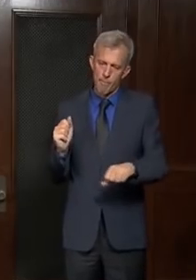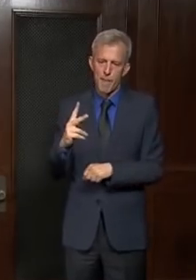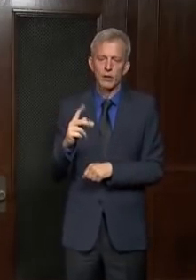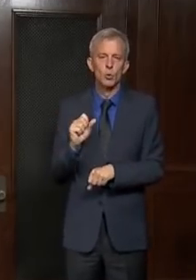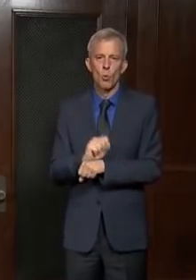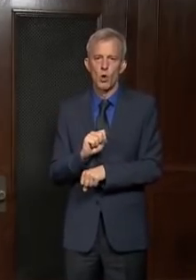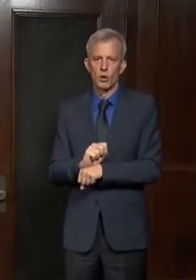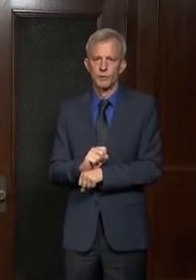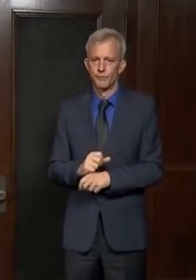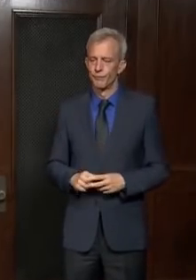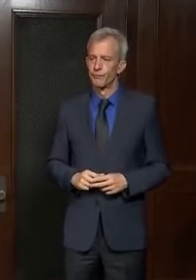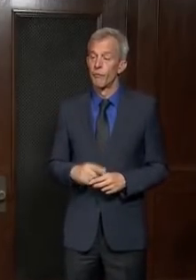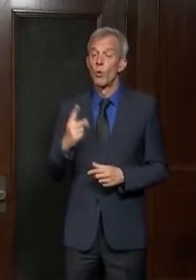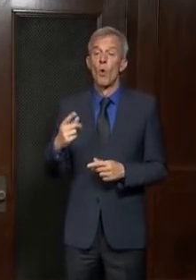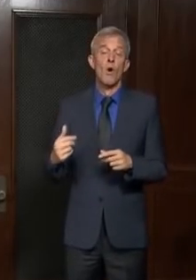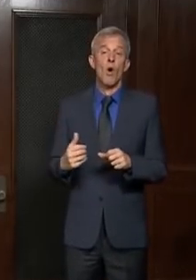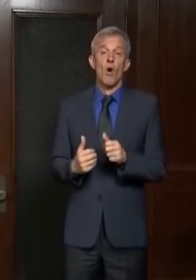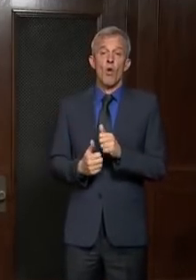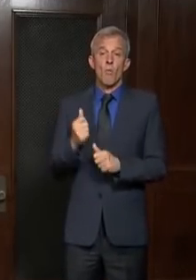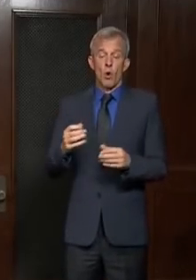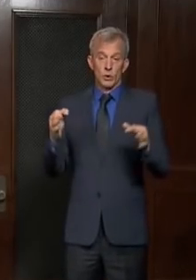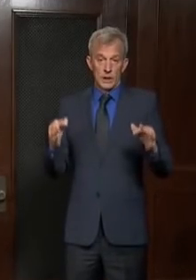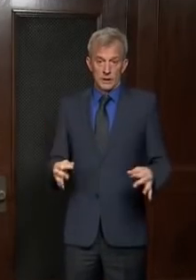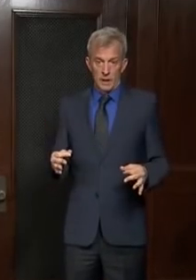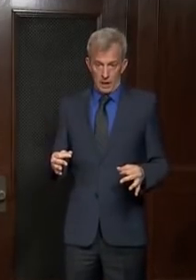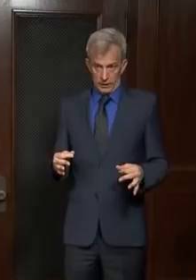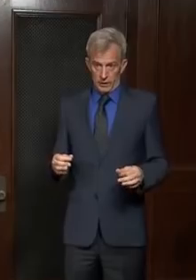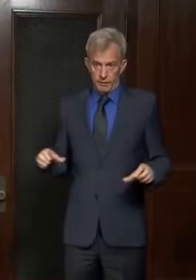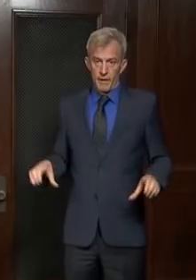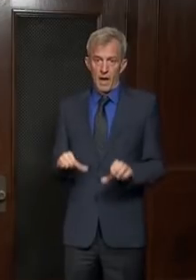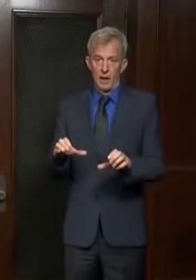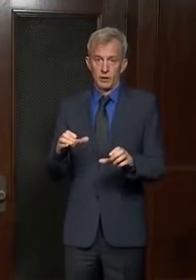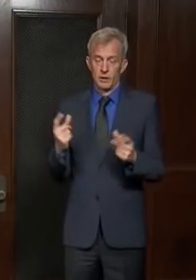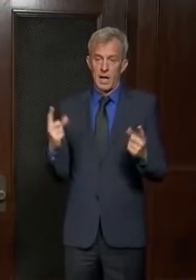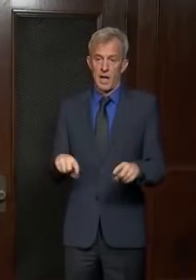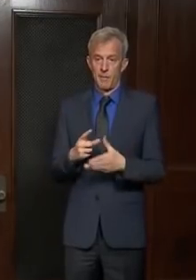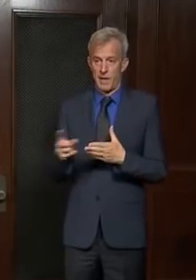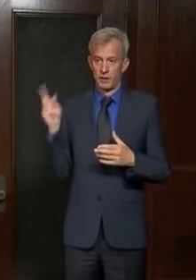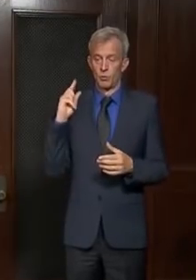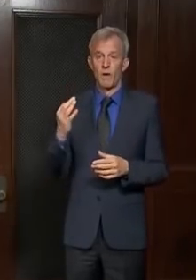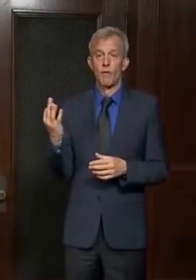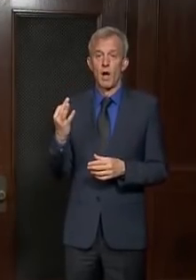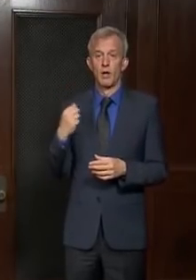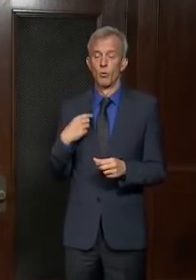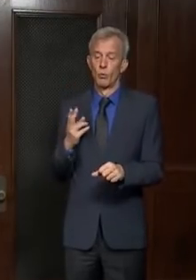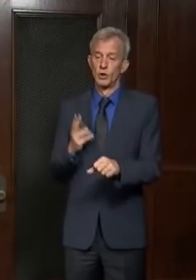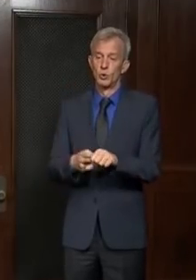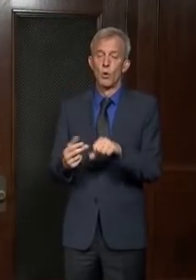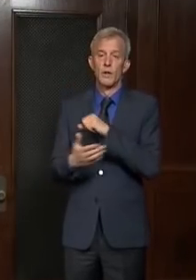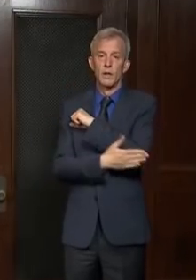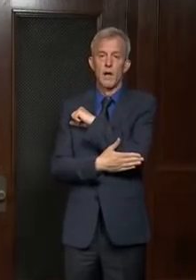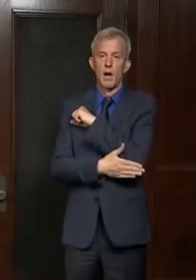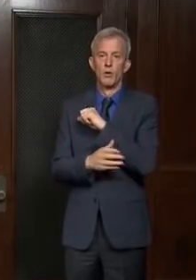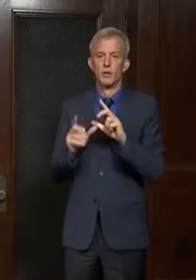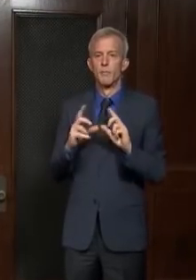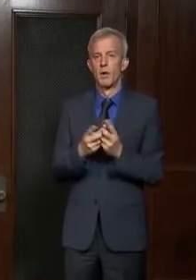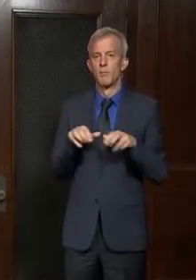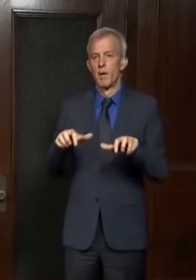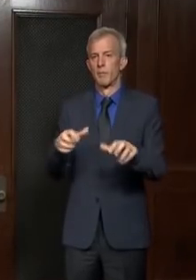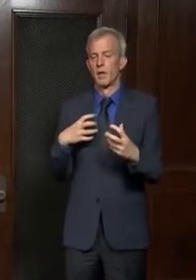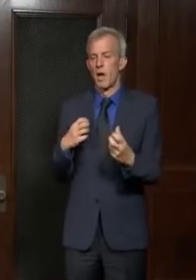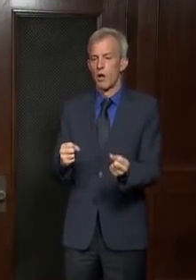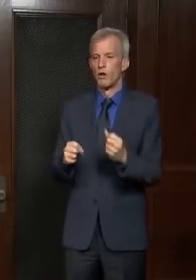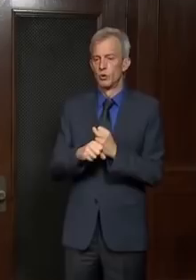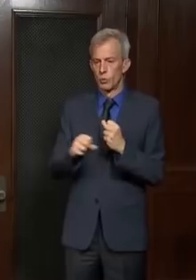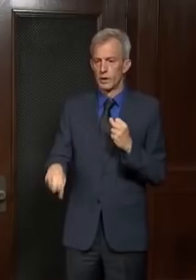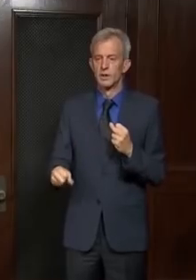work. One of the most decisive actions we've taken to save lives came last Friday, when we joined the County Department of Public Health to